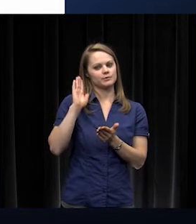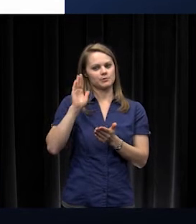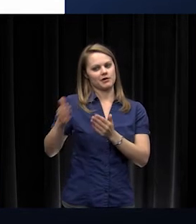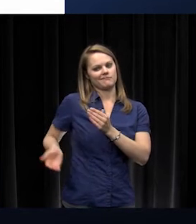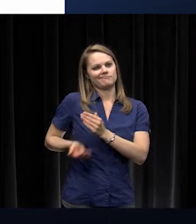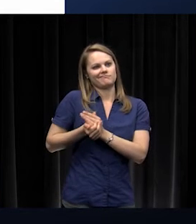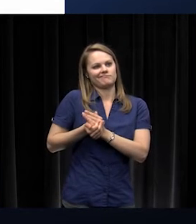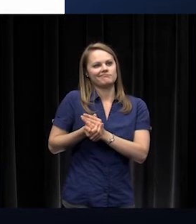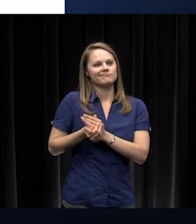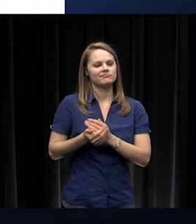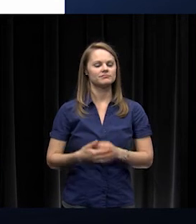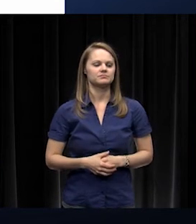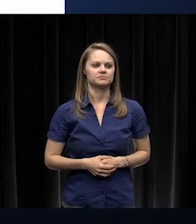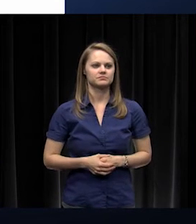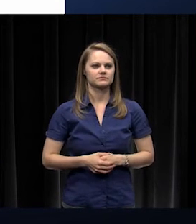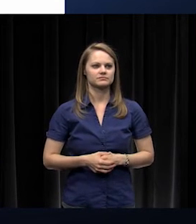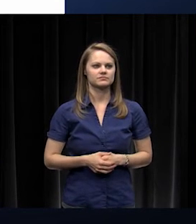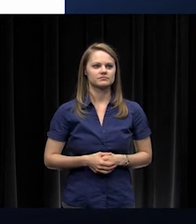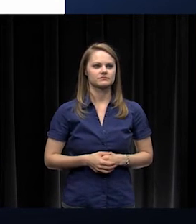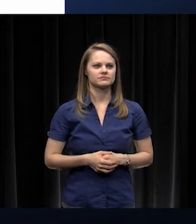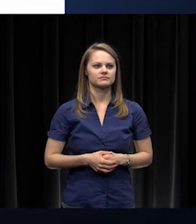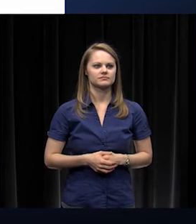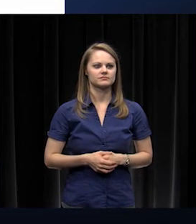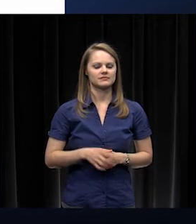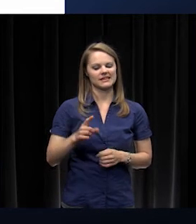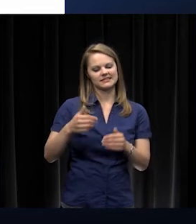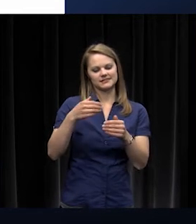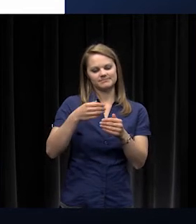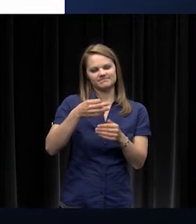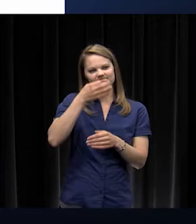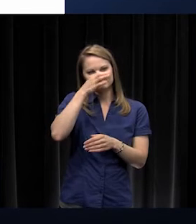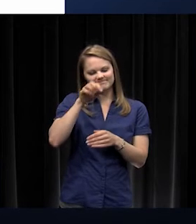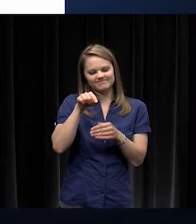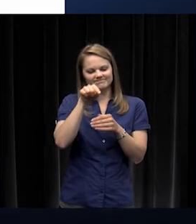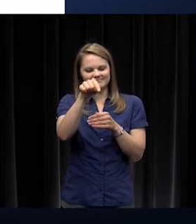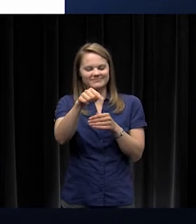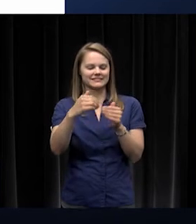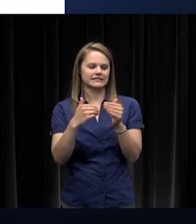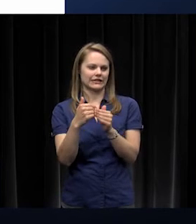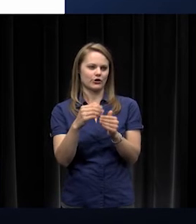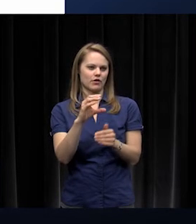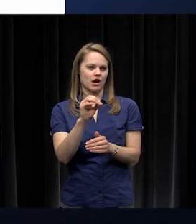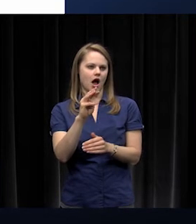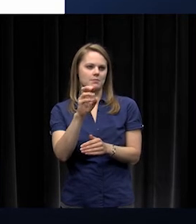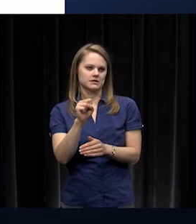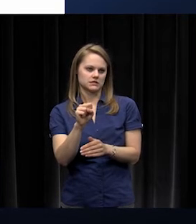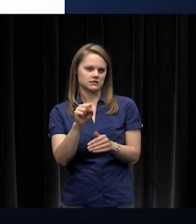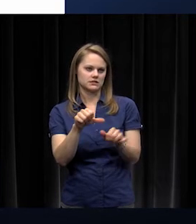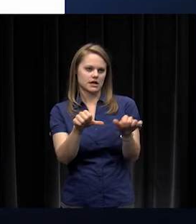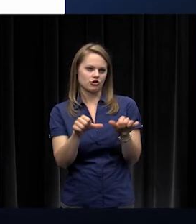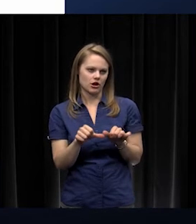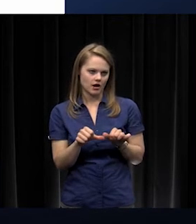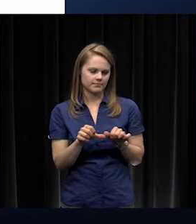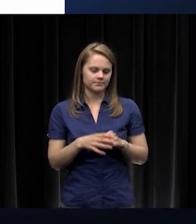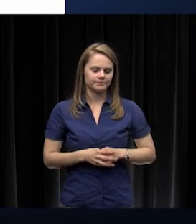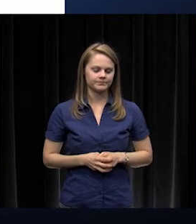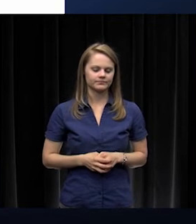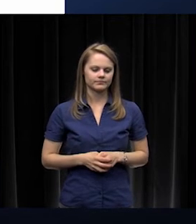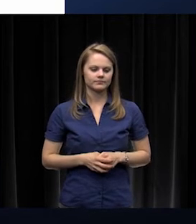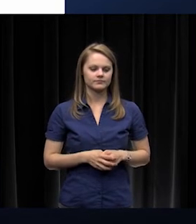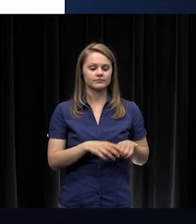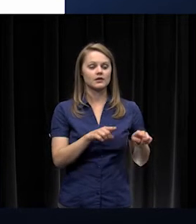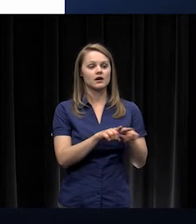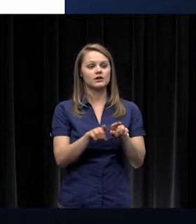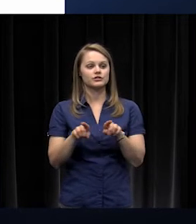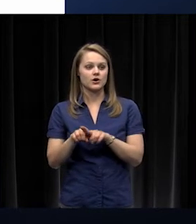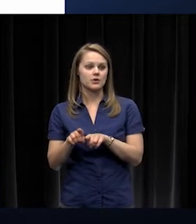upper, just north of the commons in the plan. And then also we have our foundation and community development